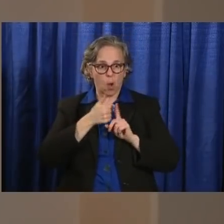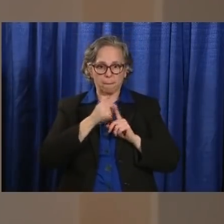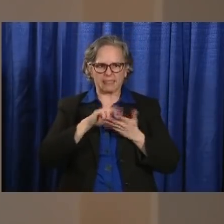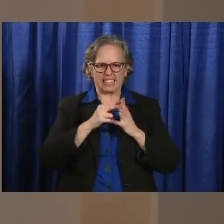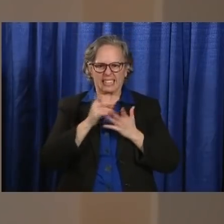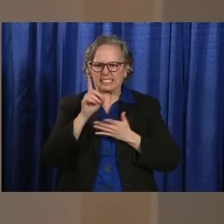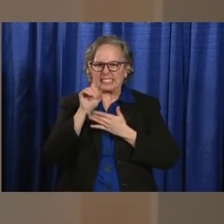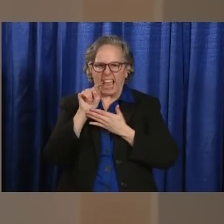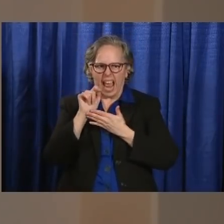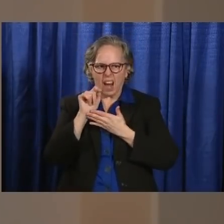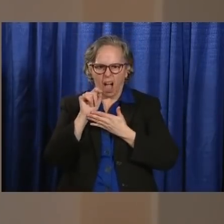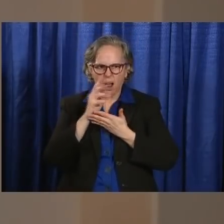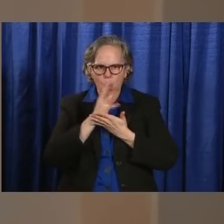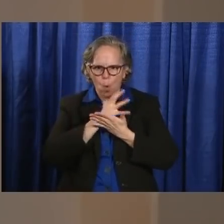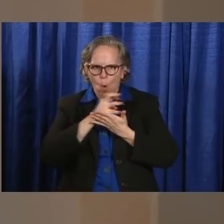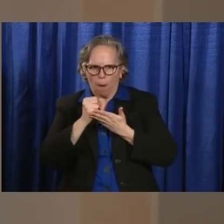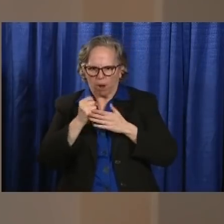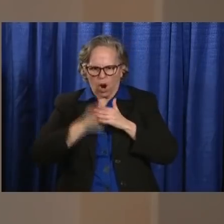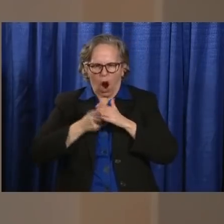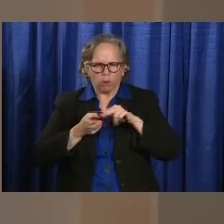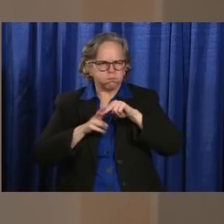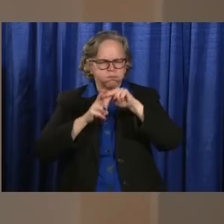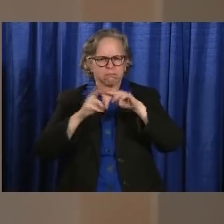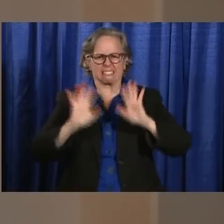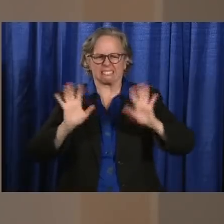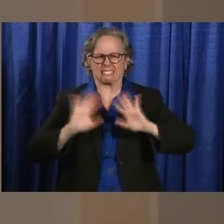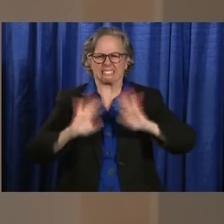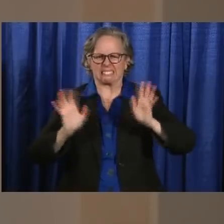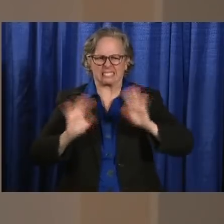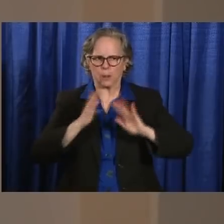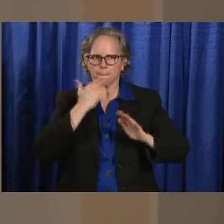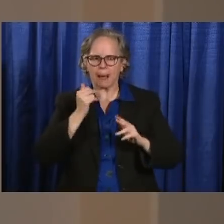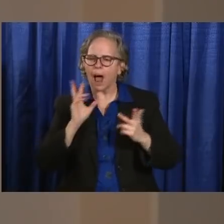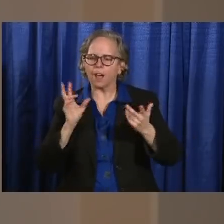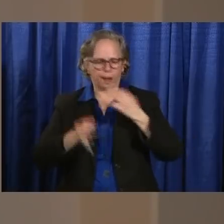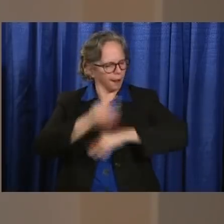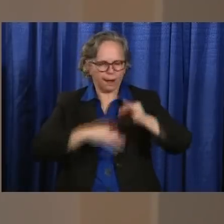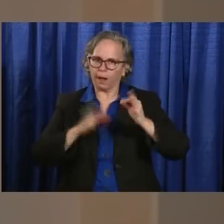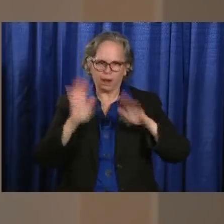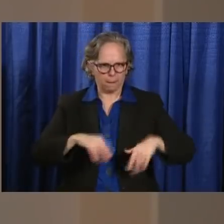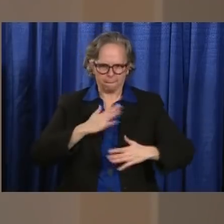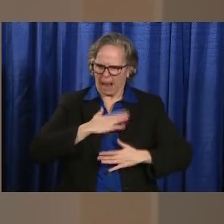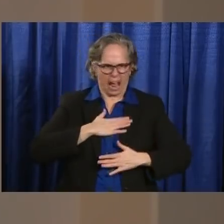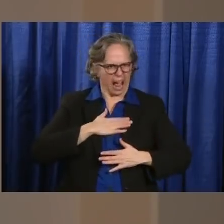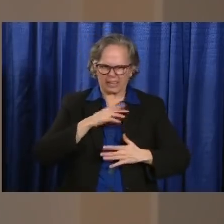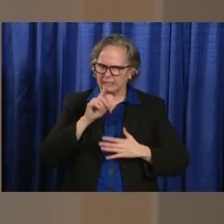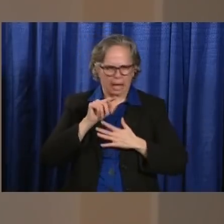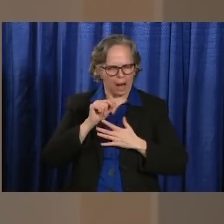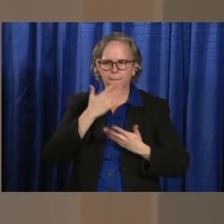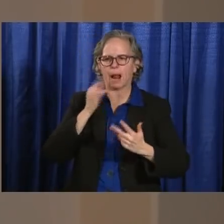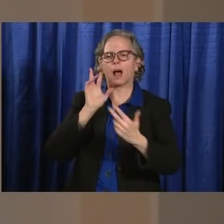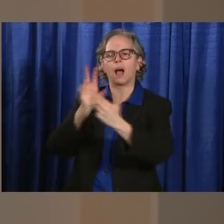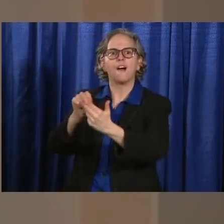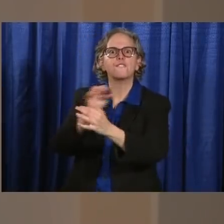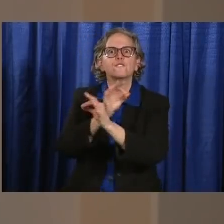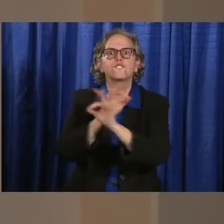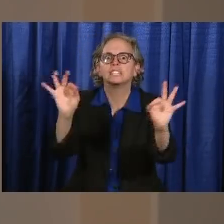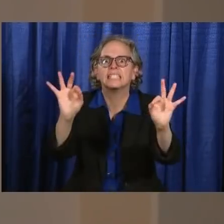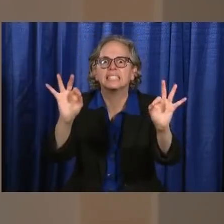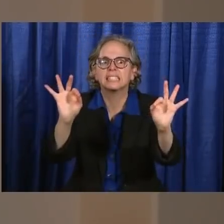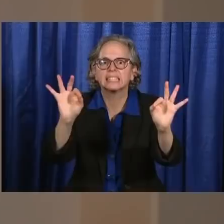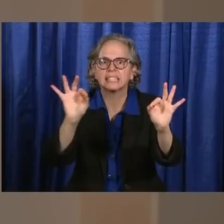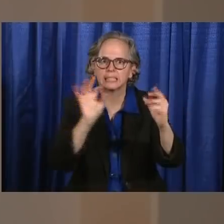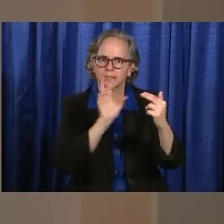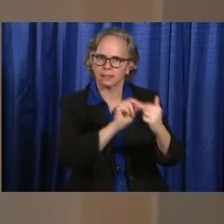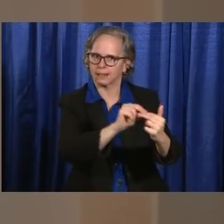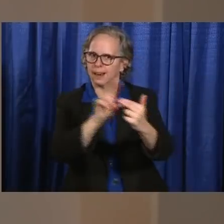up. These might help you account for those costs and that data usage that you're doing. You